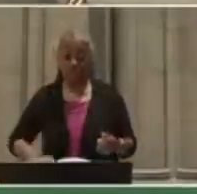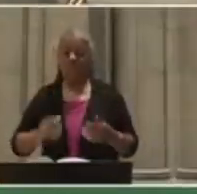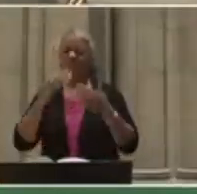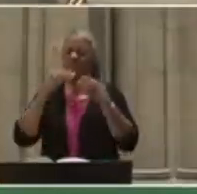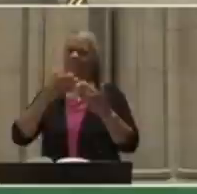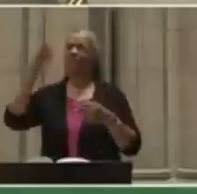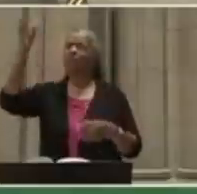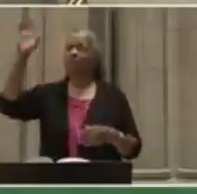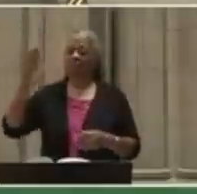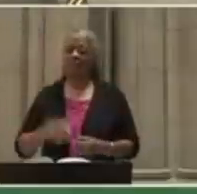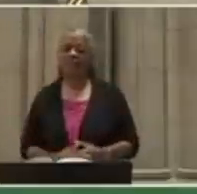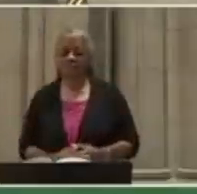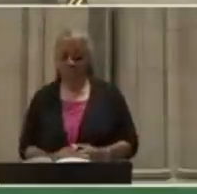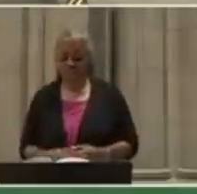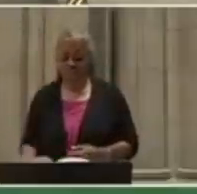Thanks be to God.